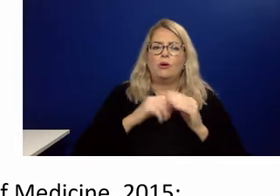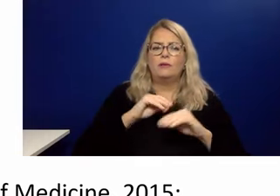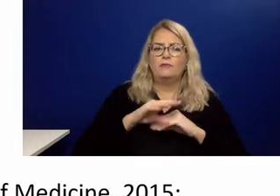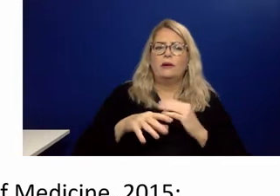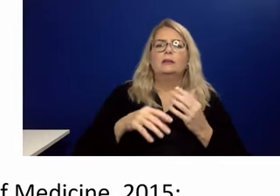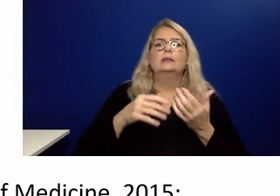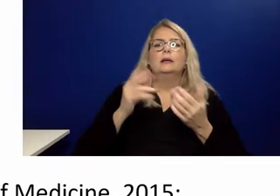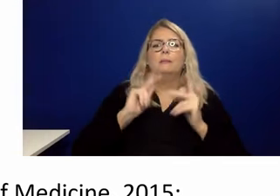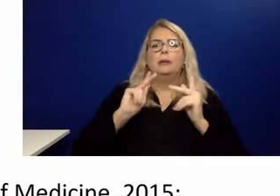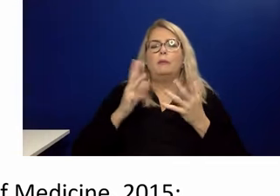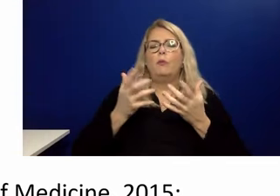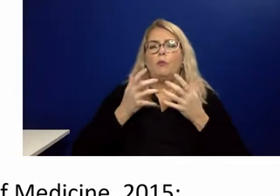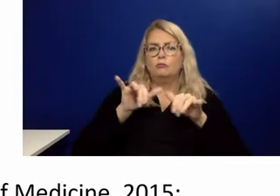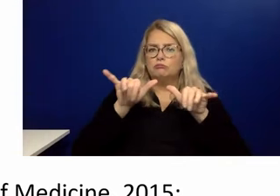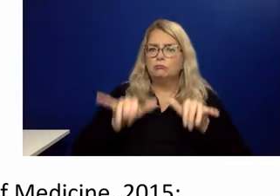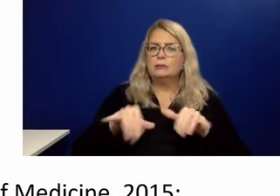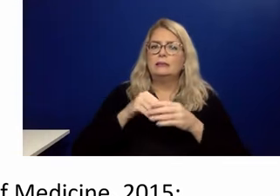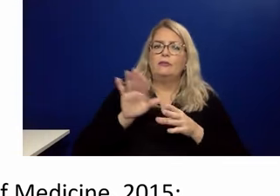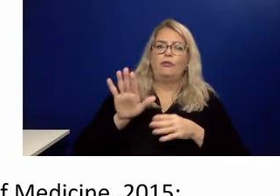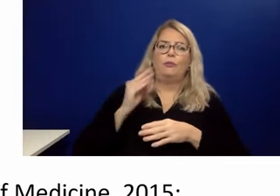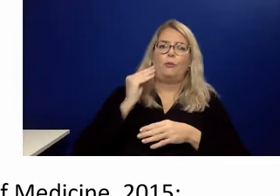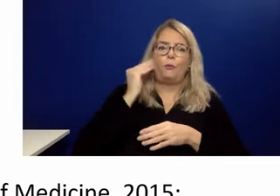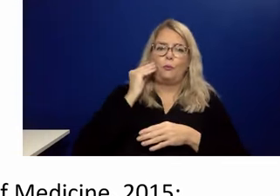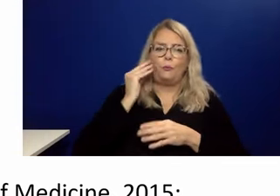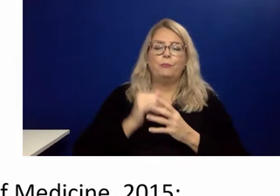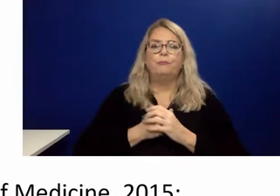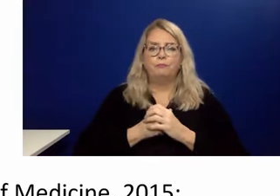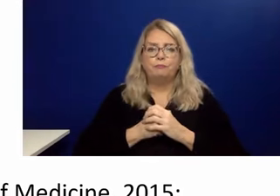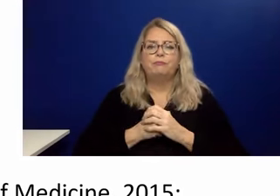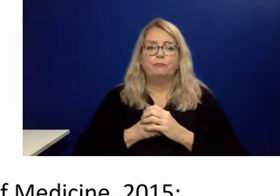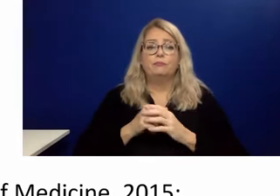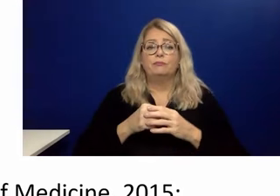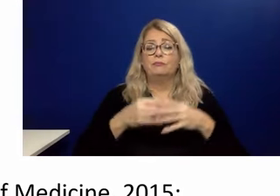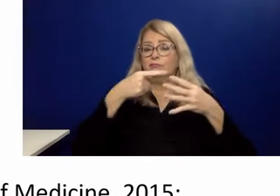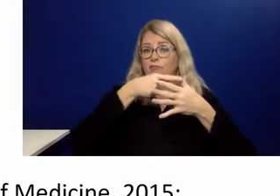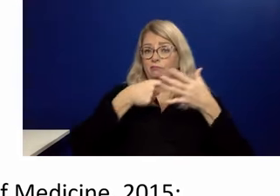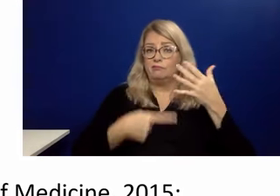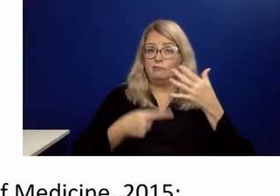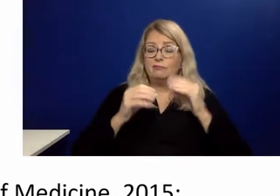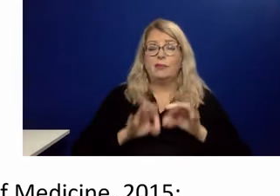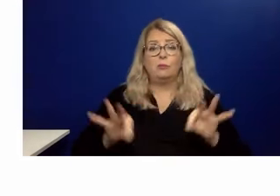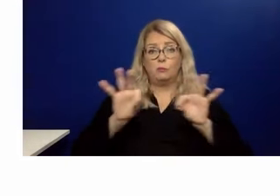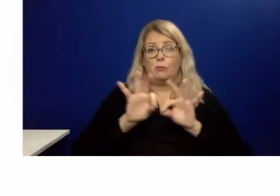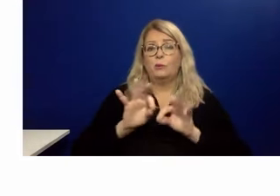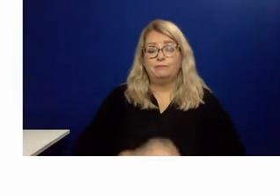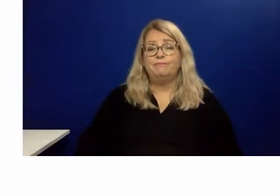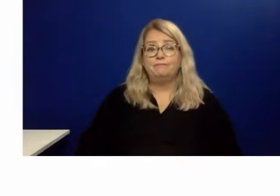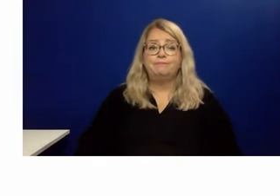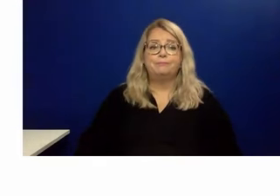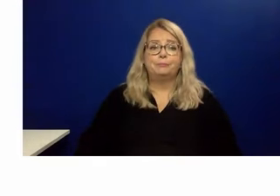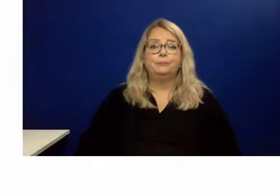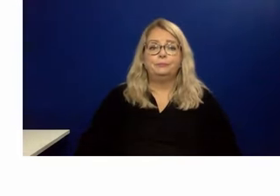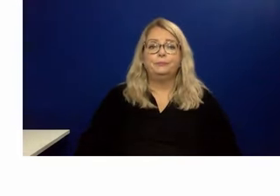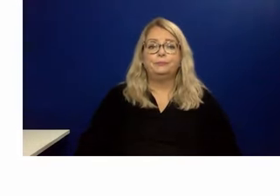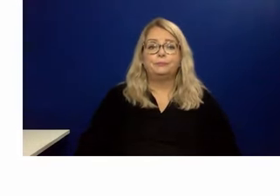are important things to consider with regard to home health care, well documented. So this